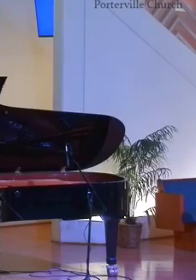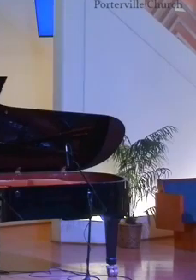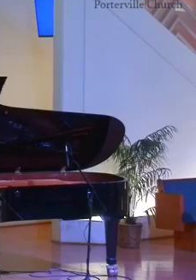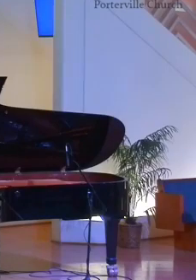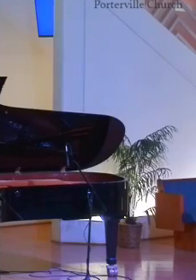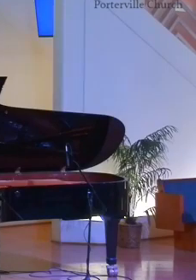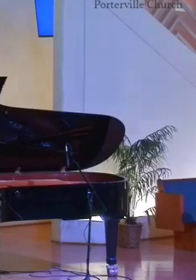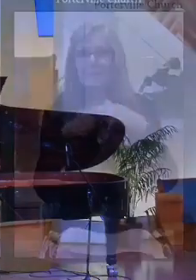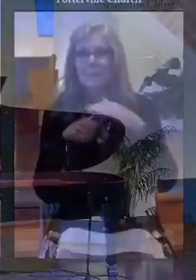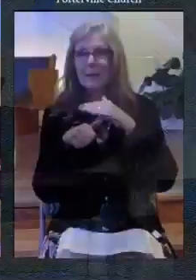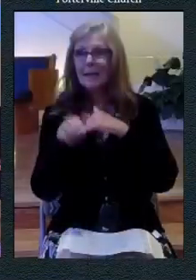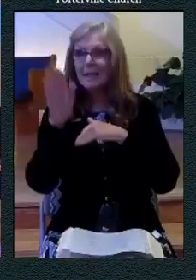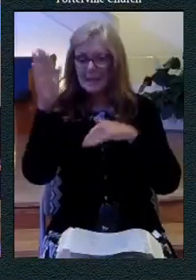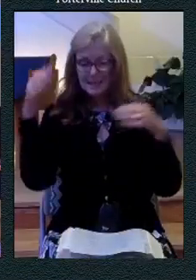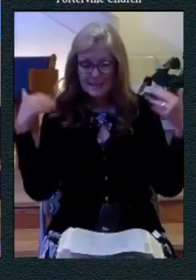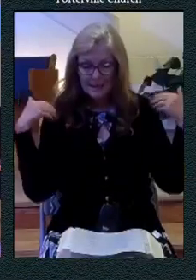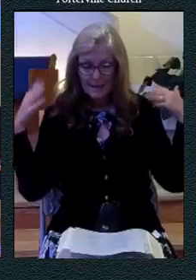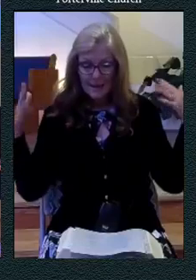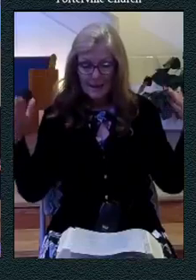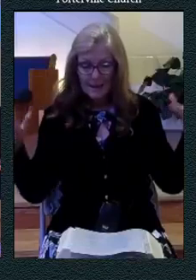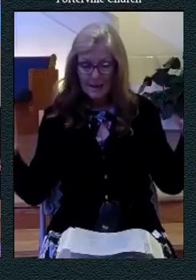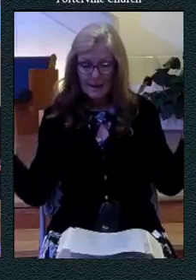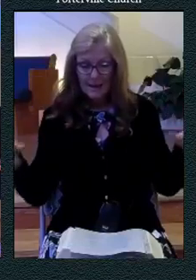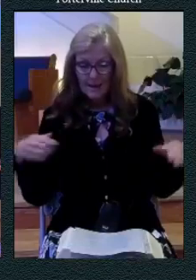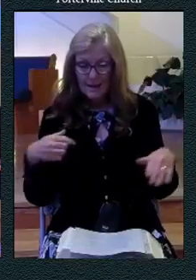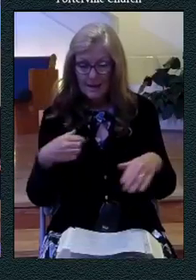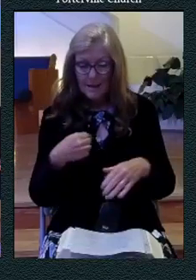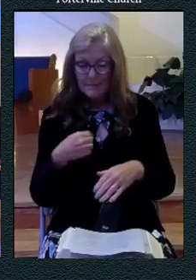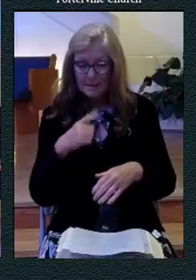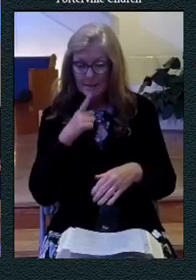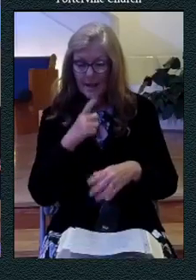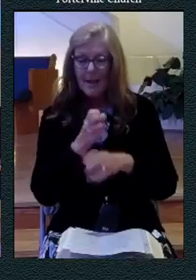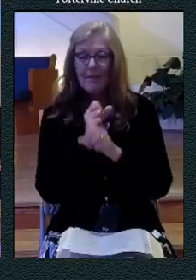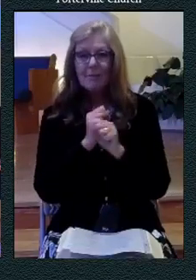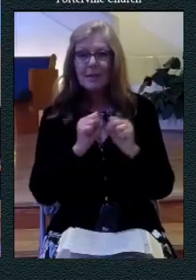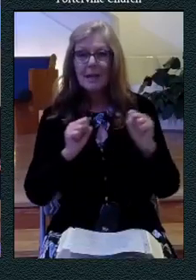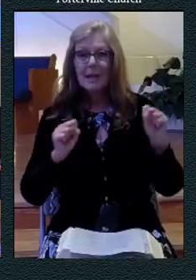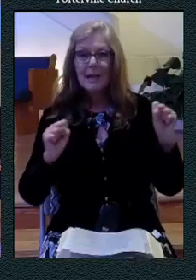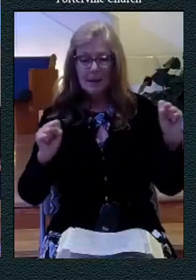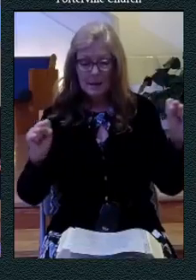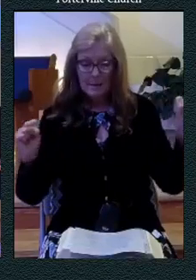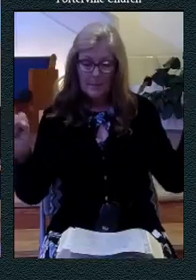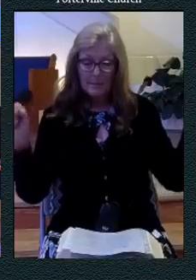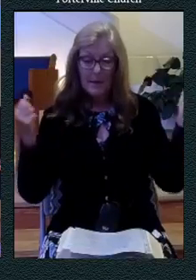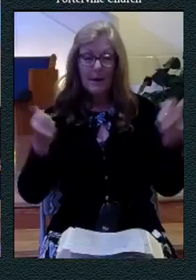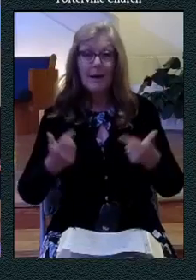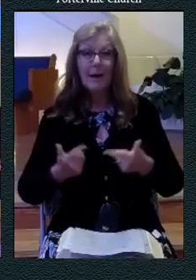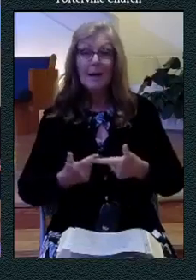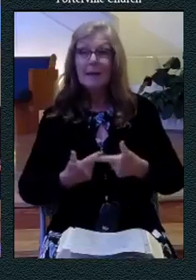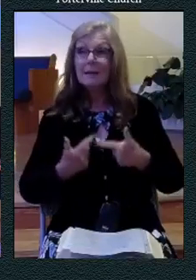Under his wings, I am safely